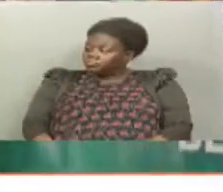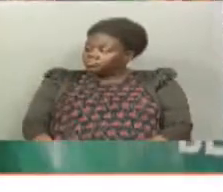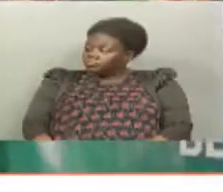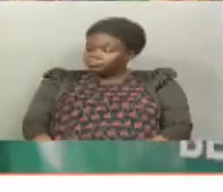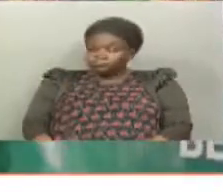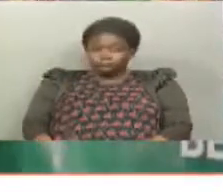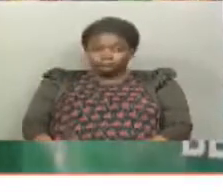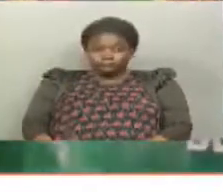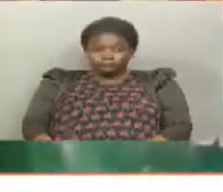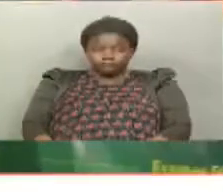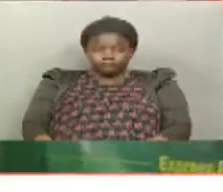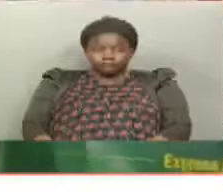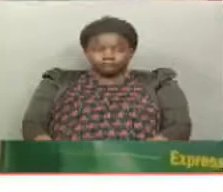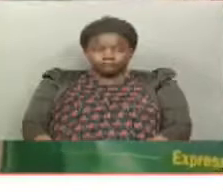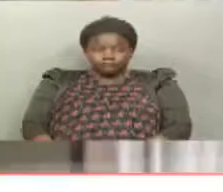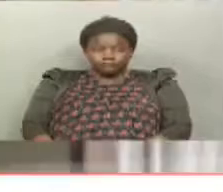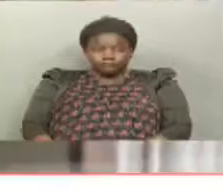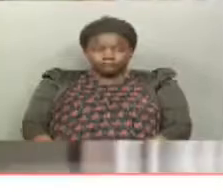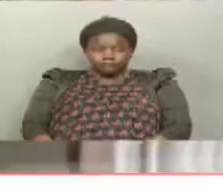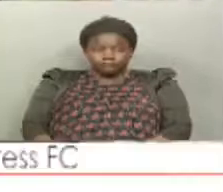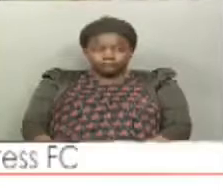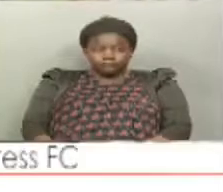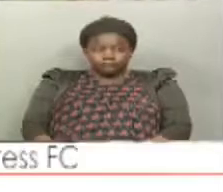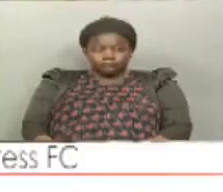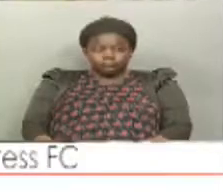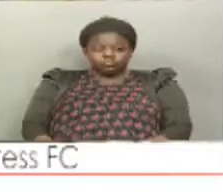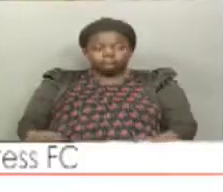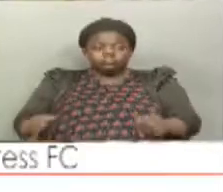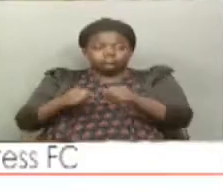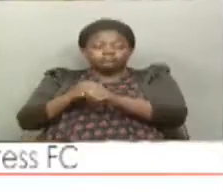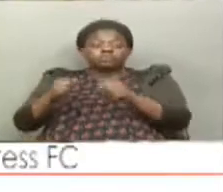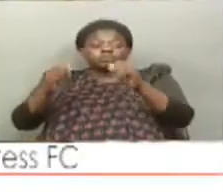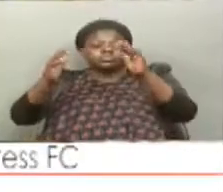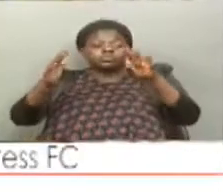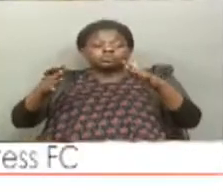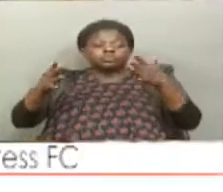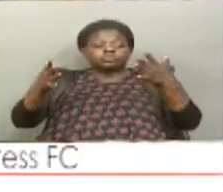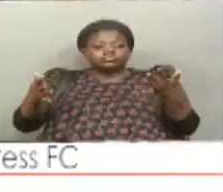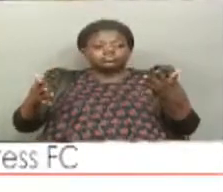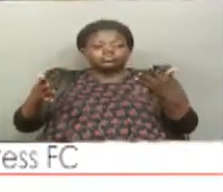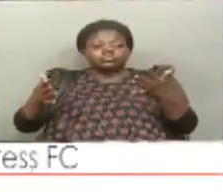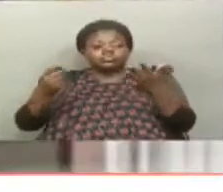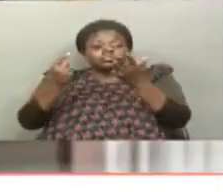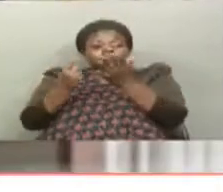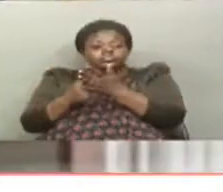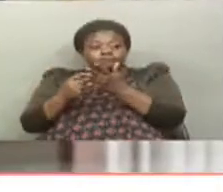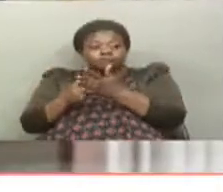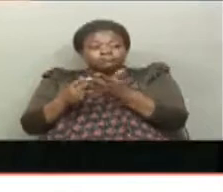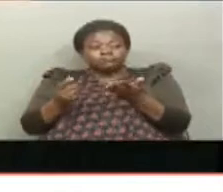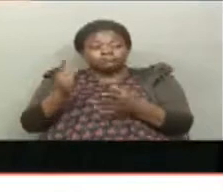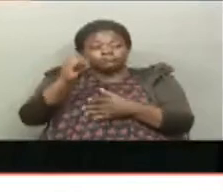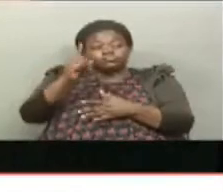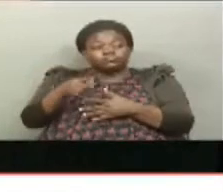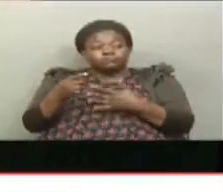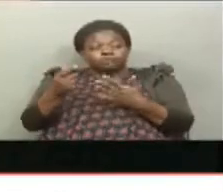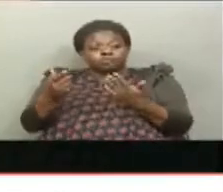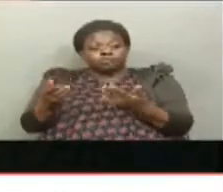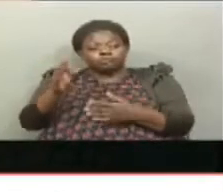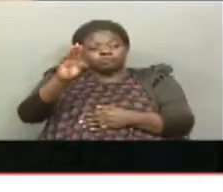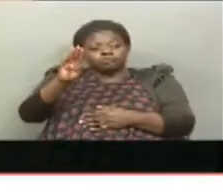Contrary Express of Sabu Kula, sponsor a series of Lenin, Yampa Yaganda, Chibachi to Somers and Yoko, but